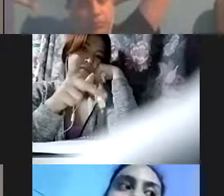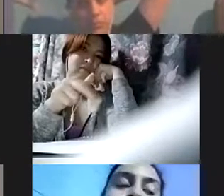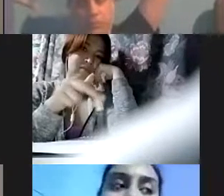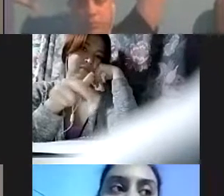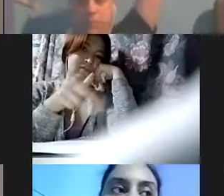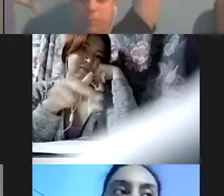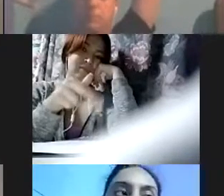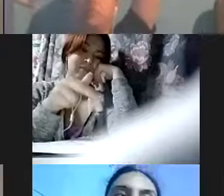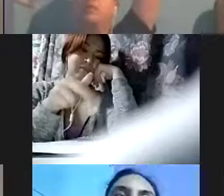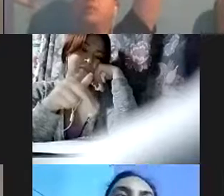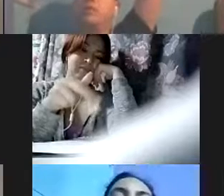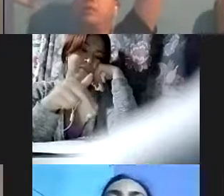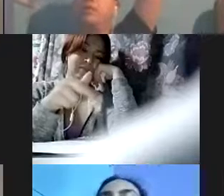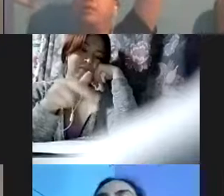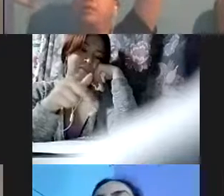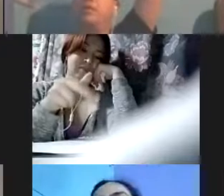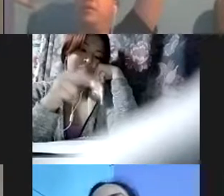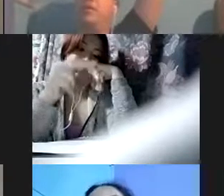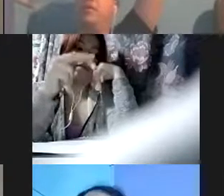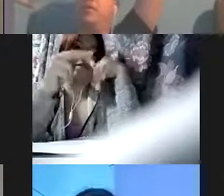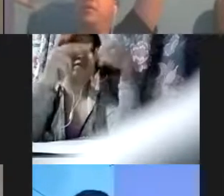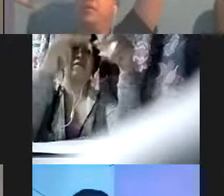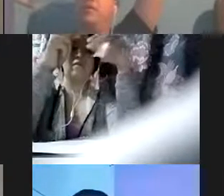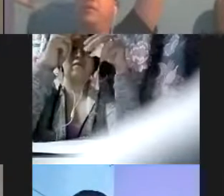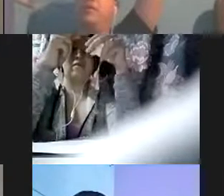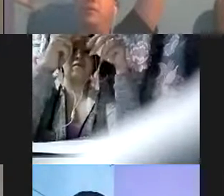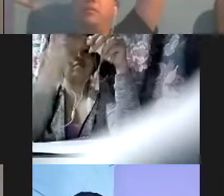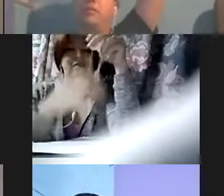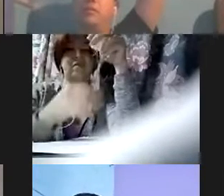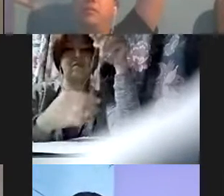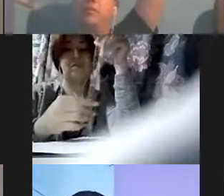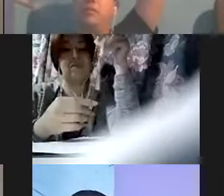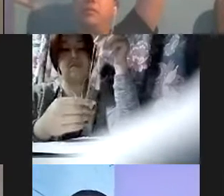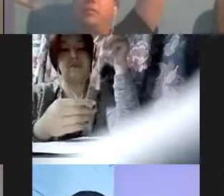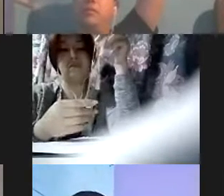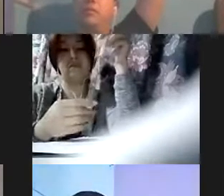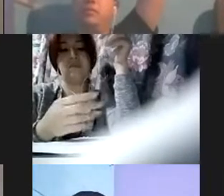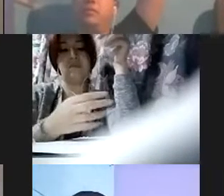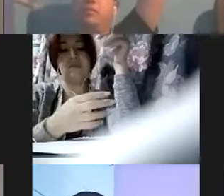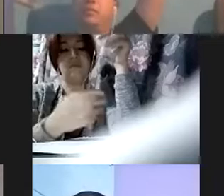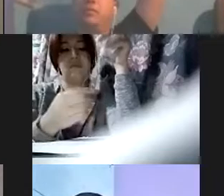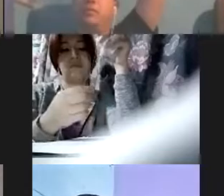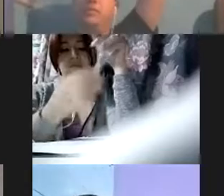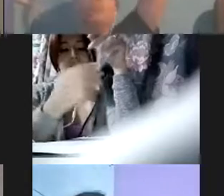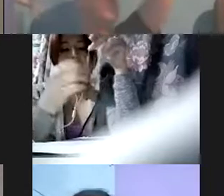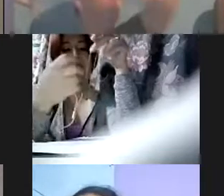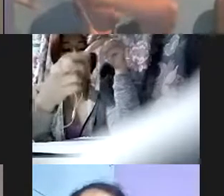Going to church on Sunday for morning. Okay.